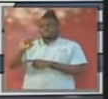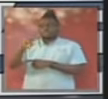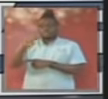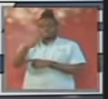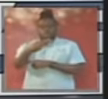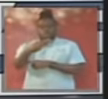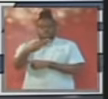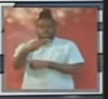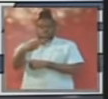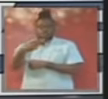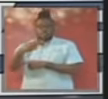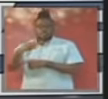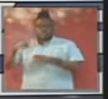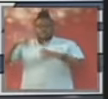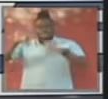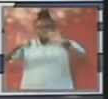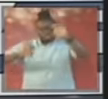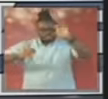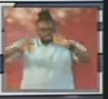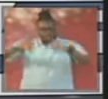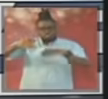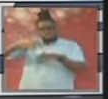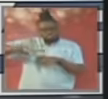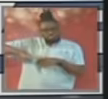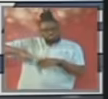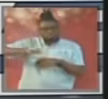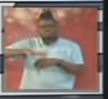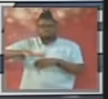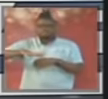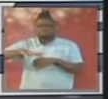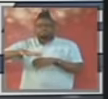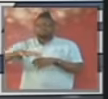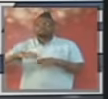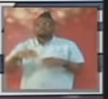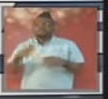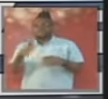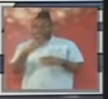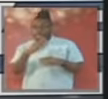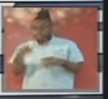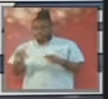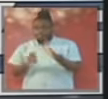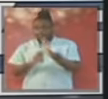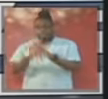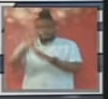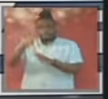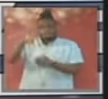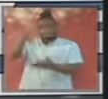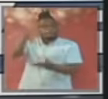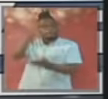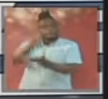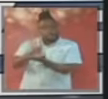sector, multilateral agencies and development banks. Thank you very much